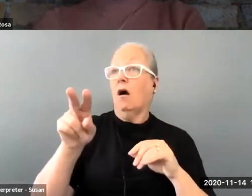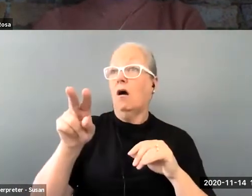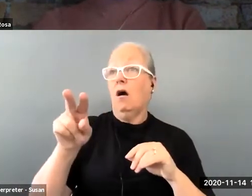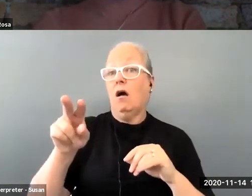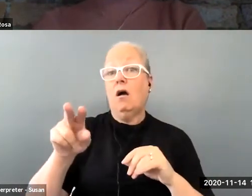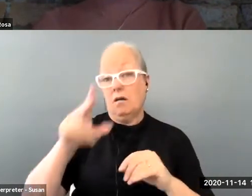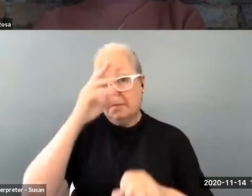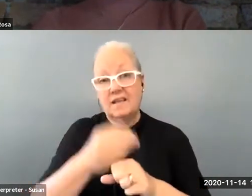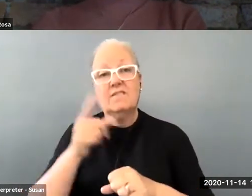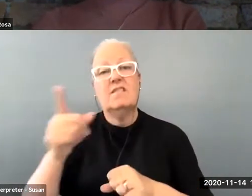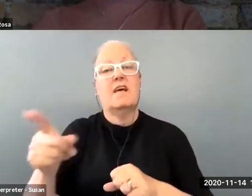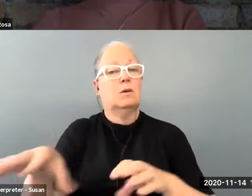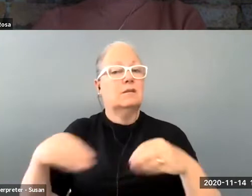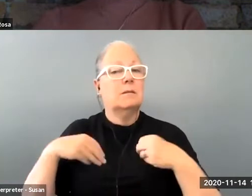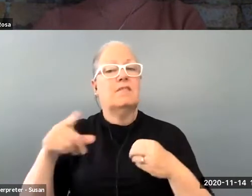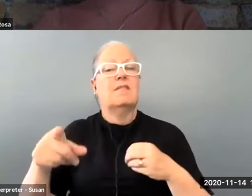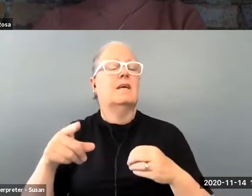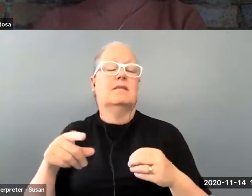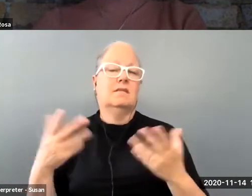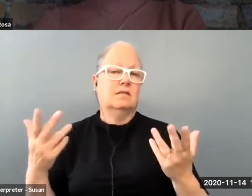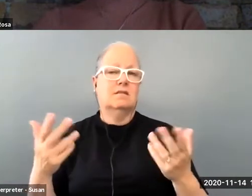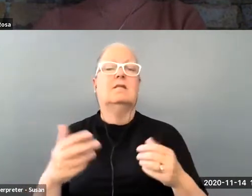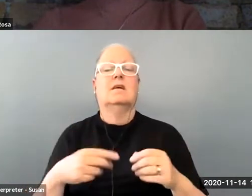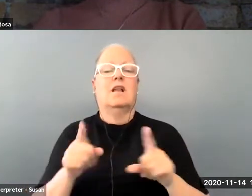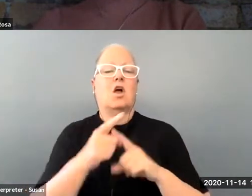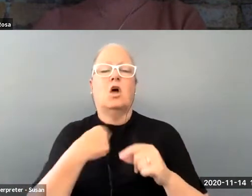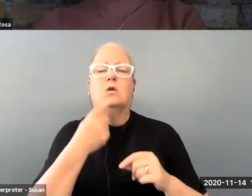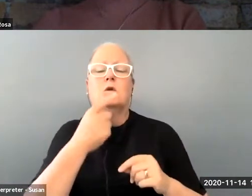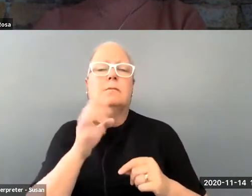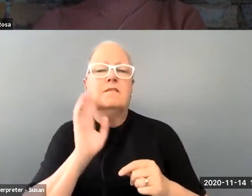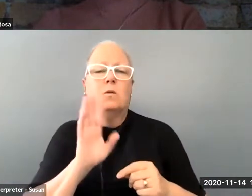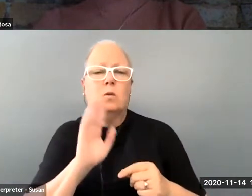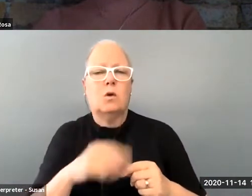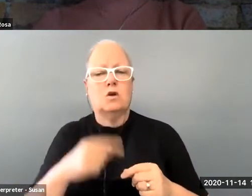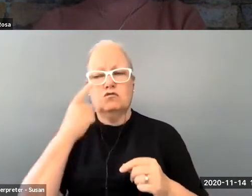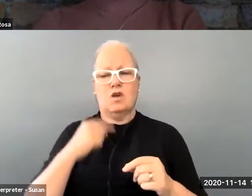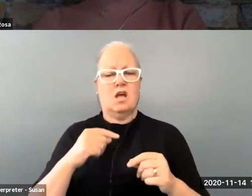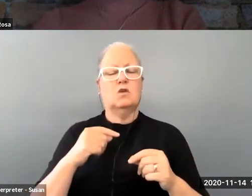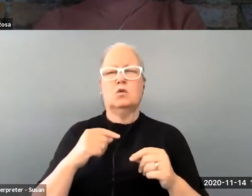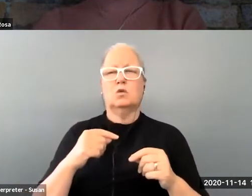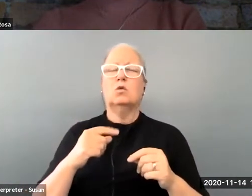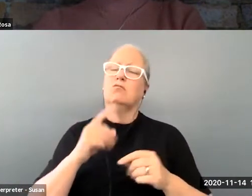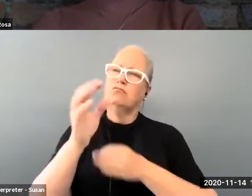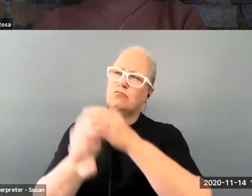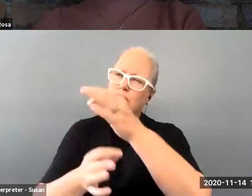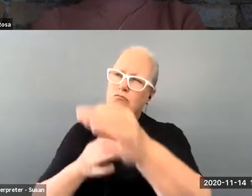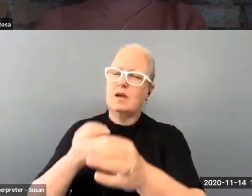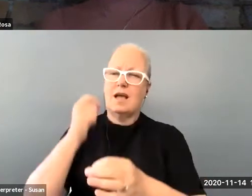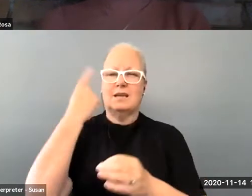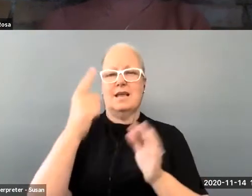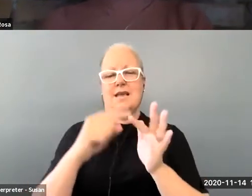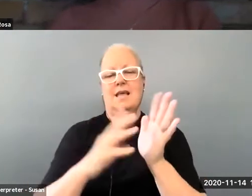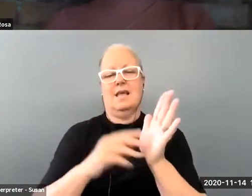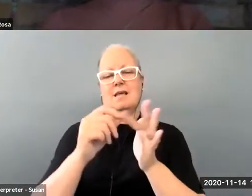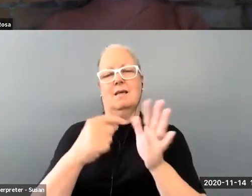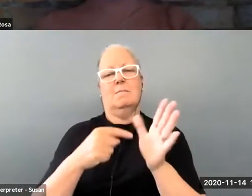try to understand better. And part of that is that thing I was talking about before, about trying to do things with empathy, that I don't take